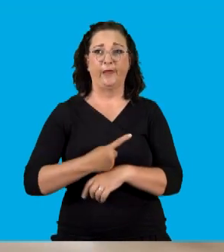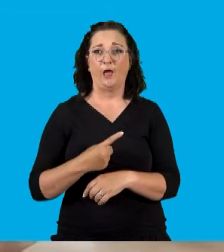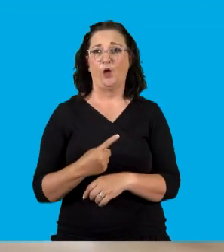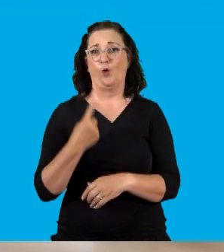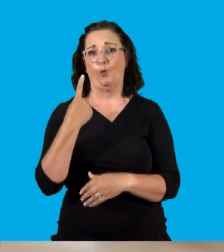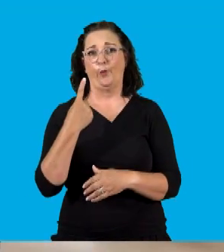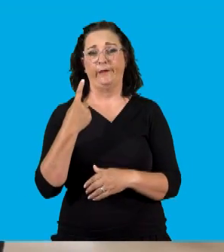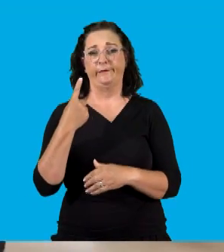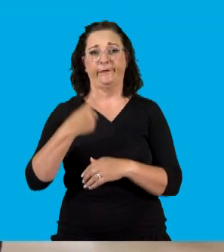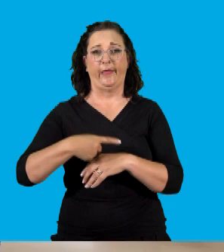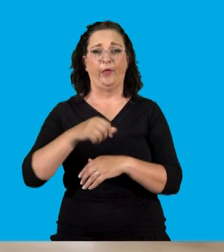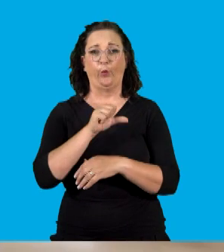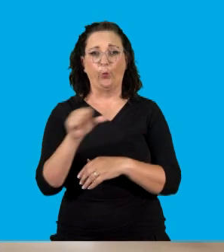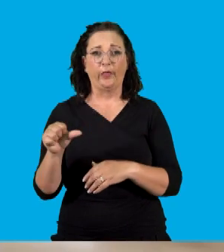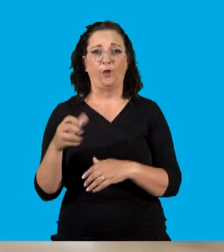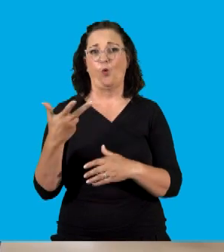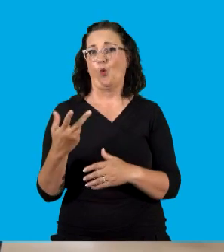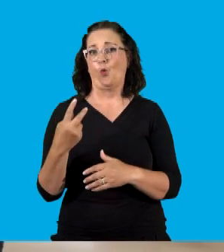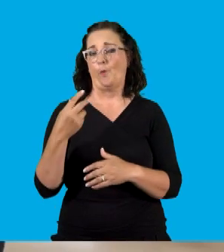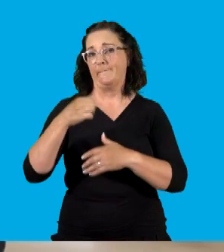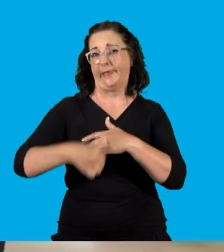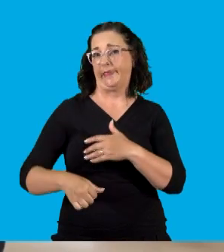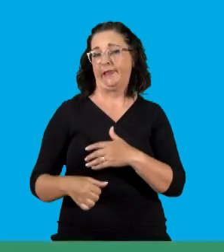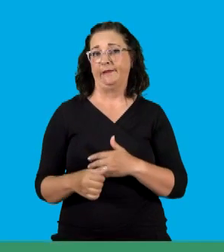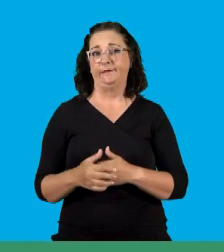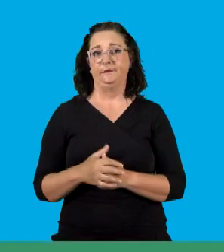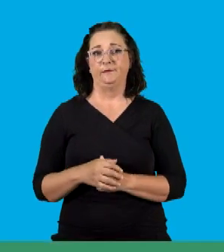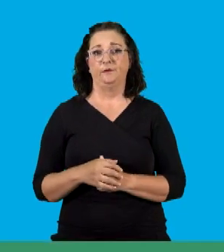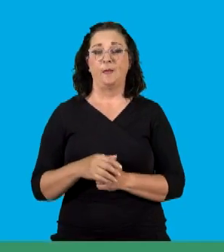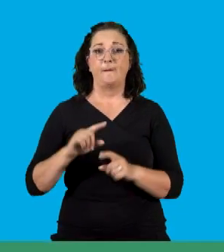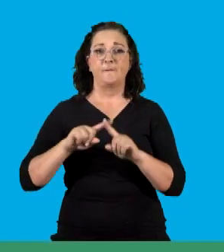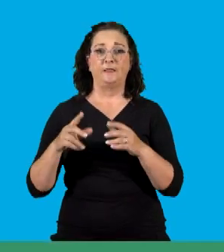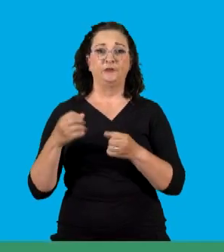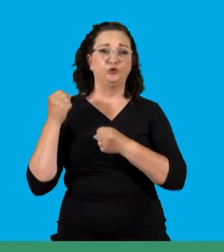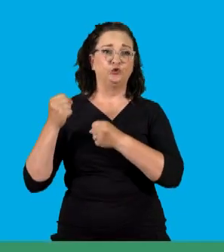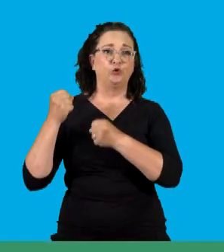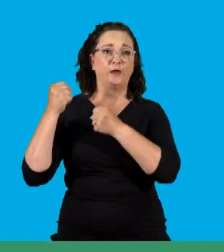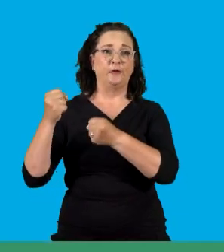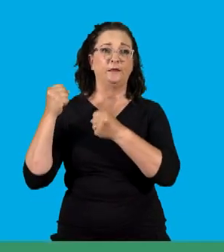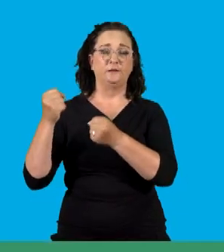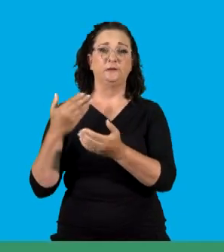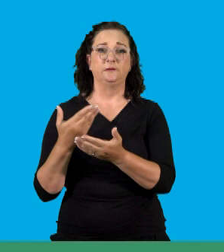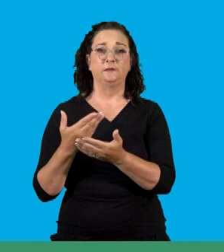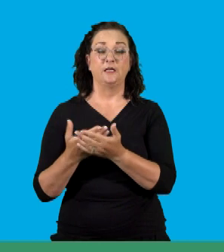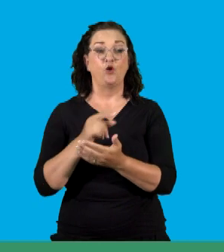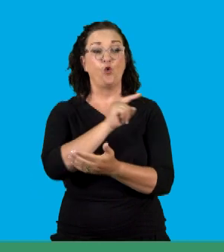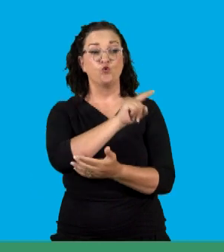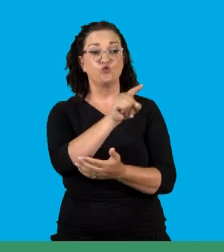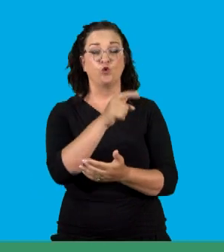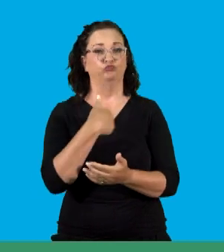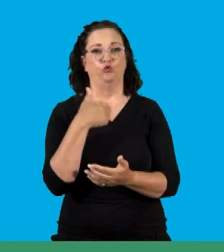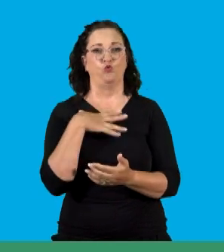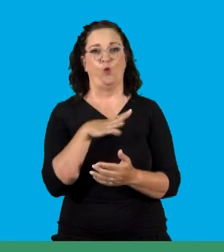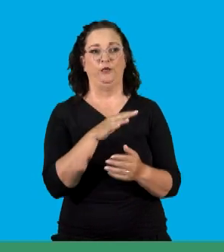week, maybe in a month. It's very difficult. Strikes can be violent because strikers intimidate those employees who do